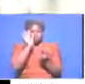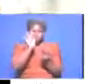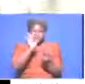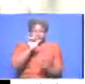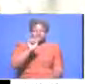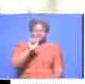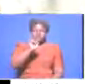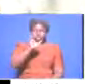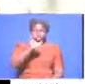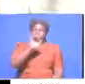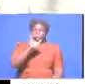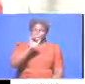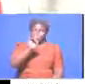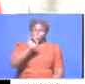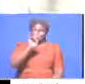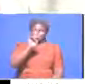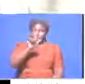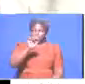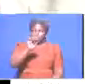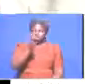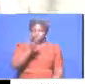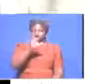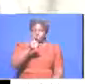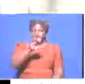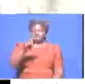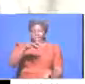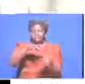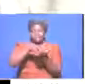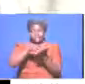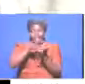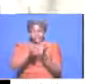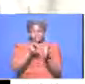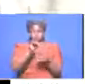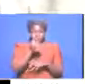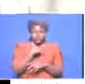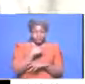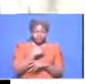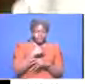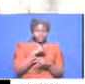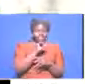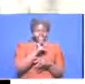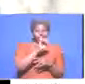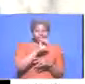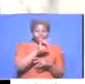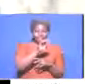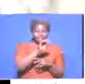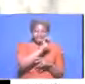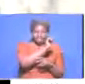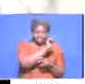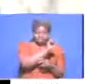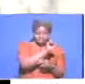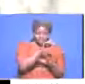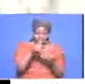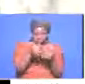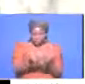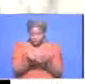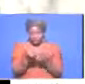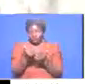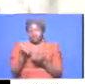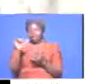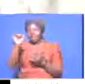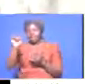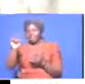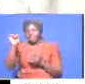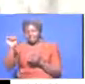status. If you carry the gene that is AS, a carrier or somebody who suffers SS, it will